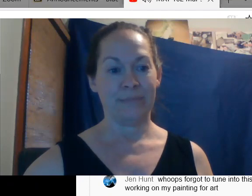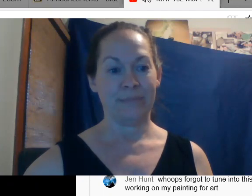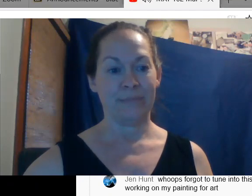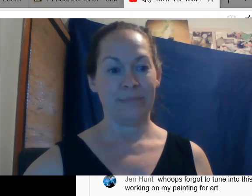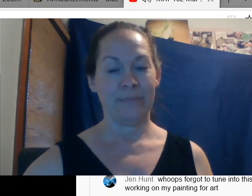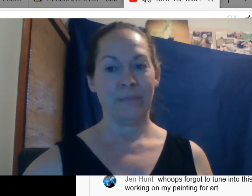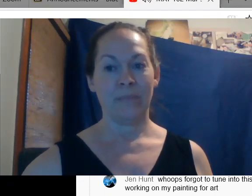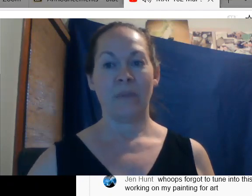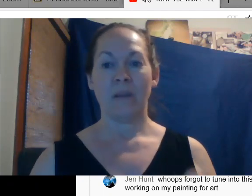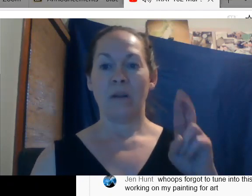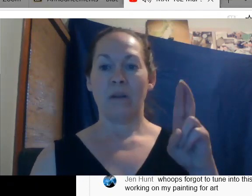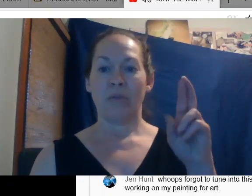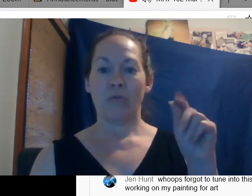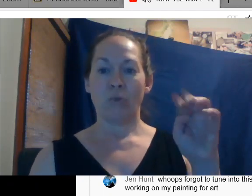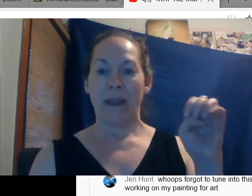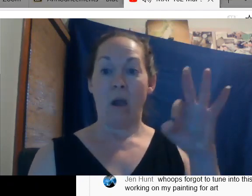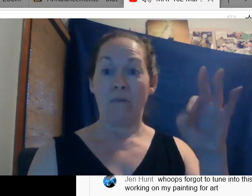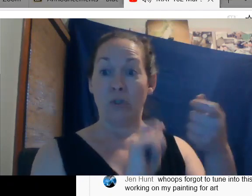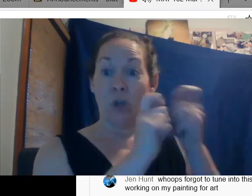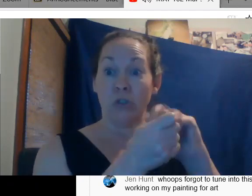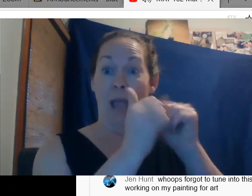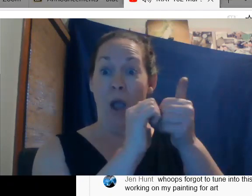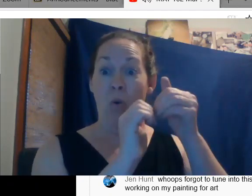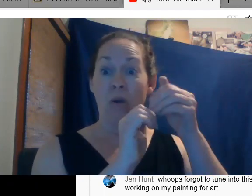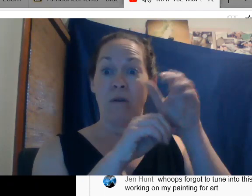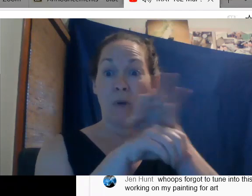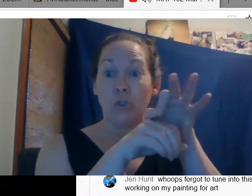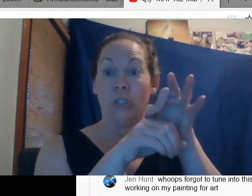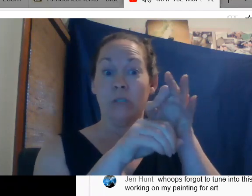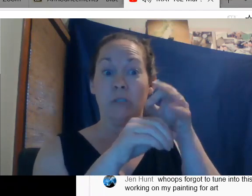the rate of change was, how functions were moving,